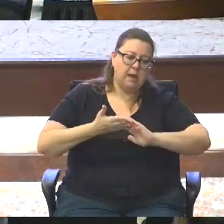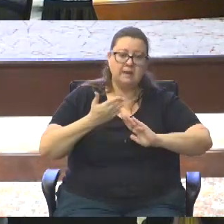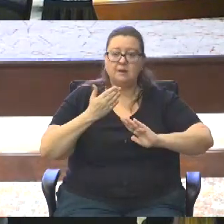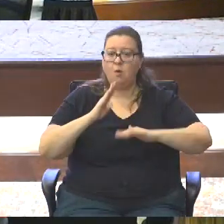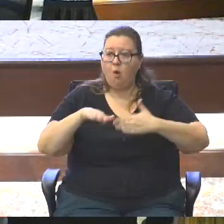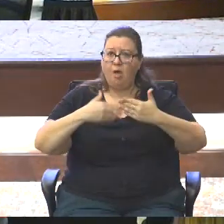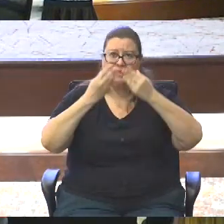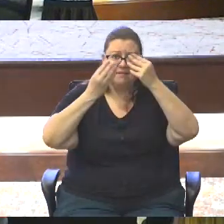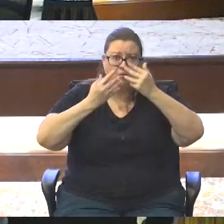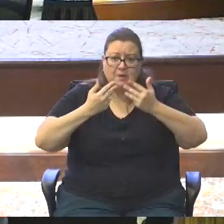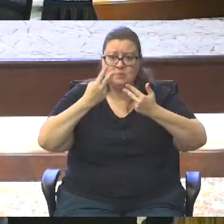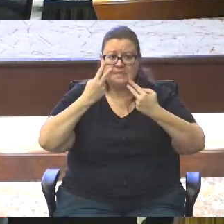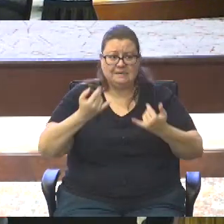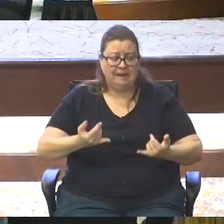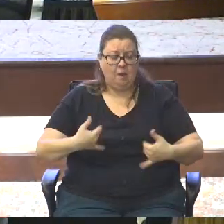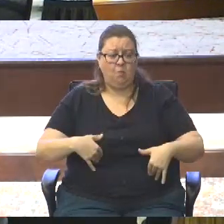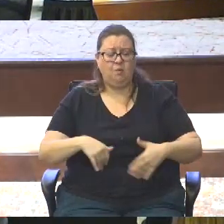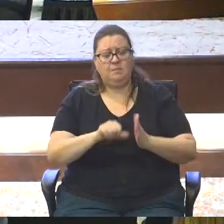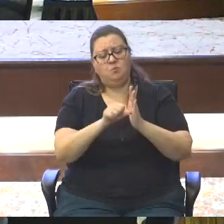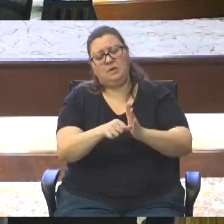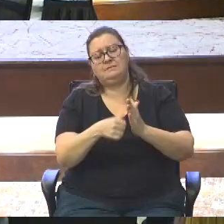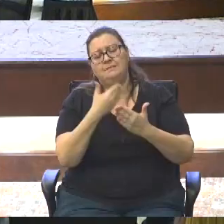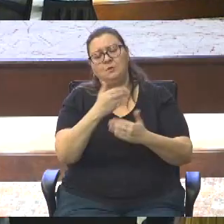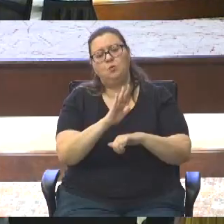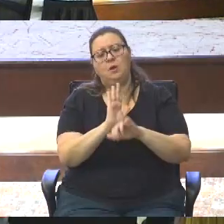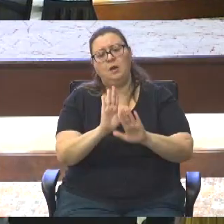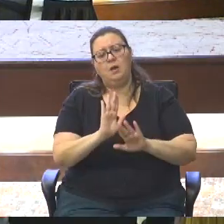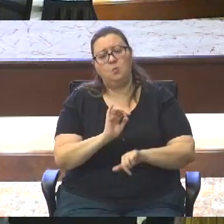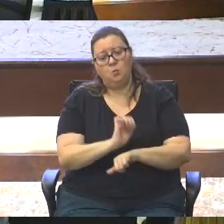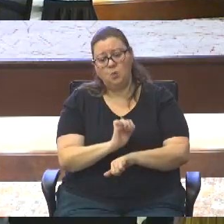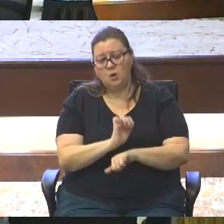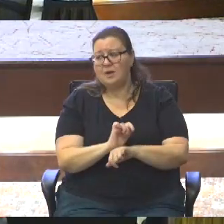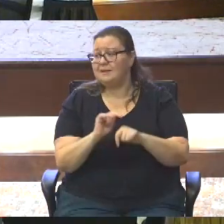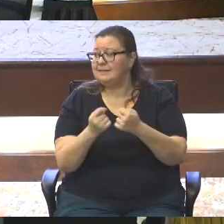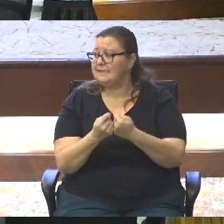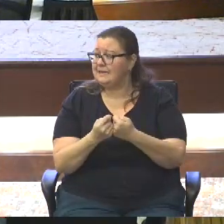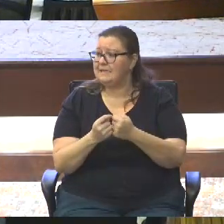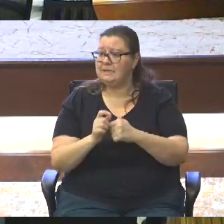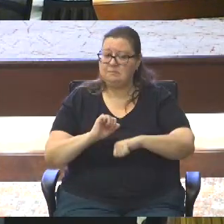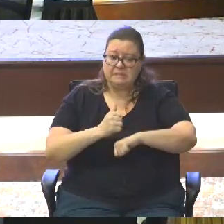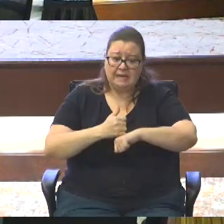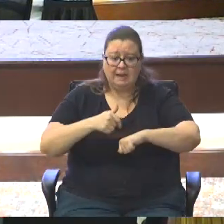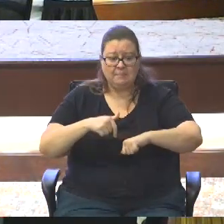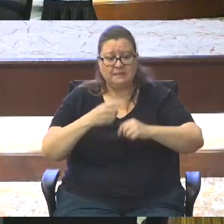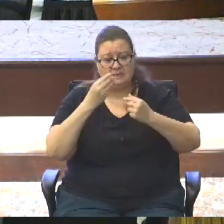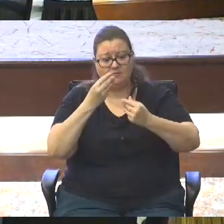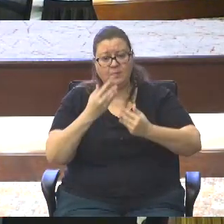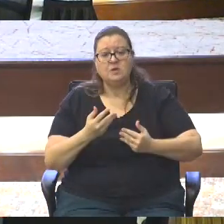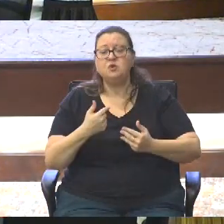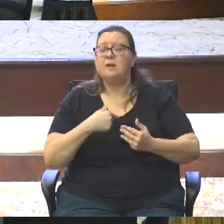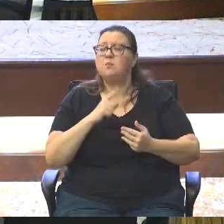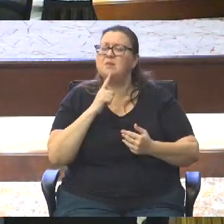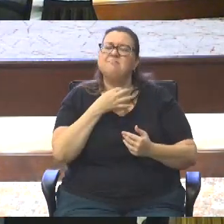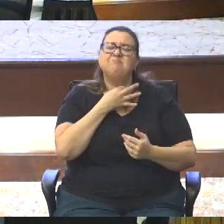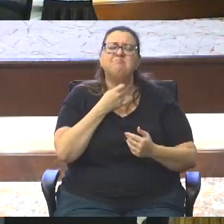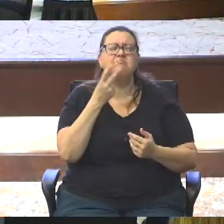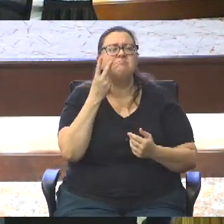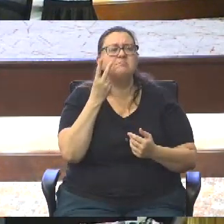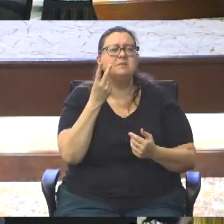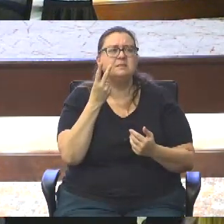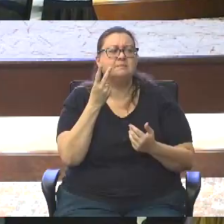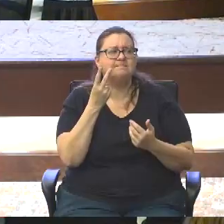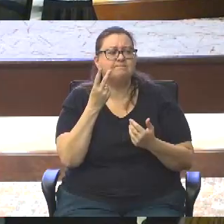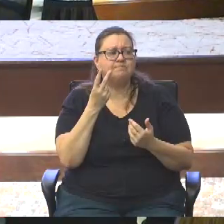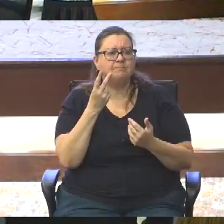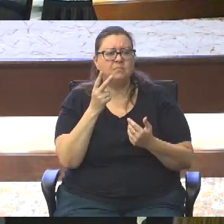see now. So great work on the team getting this all put together. And I'm encouraged to see that live exit rate is